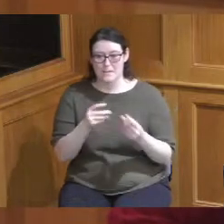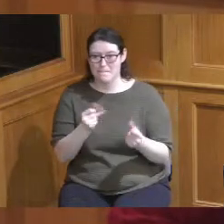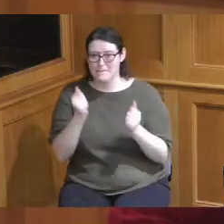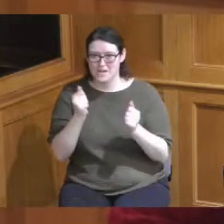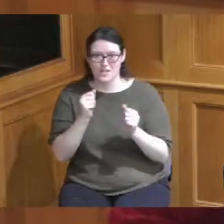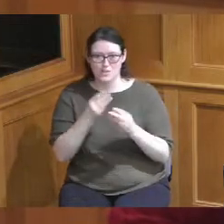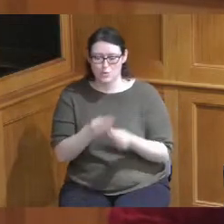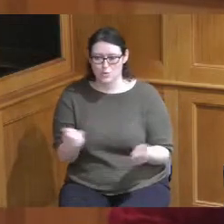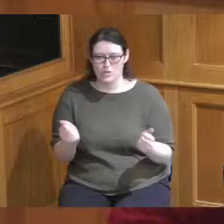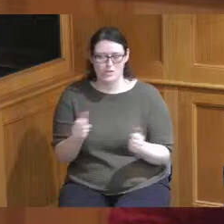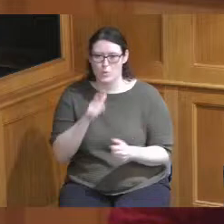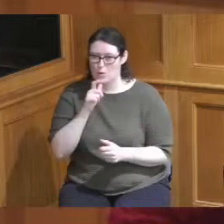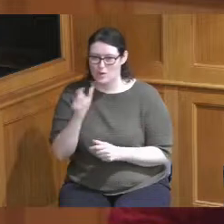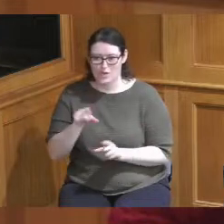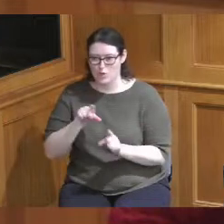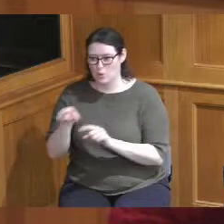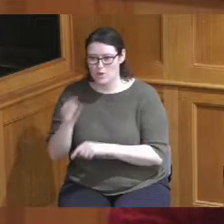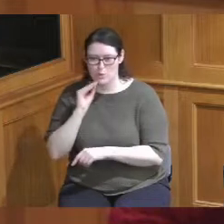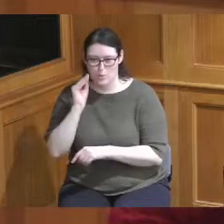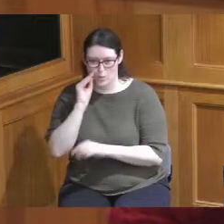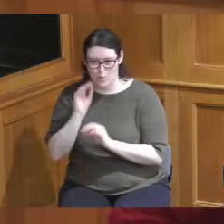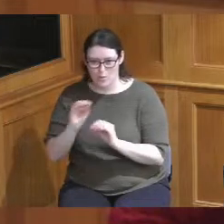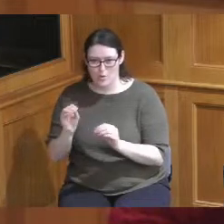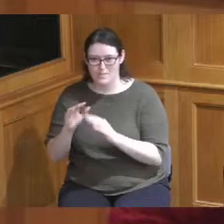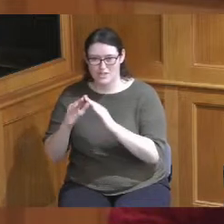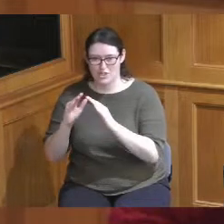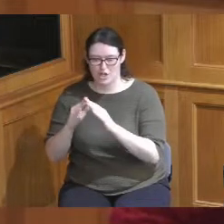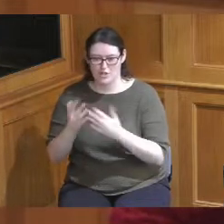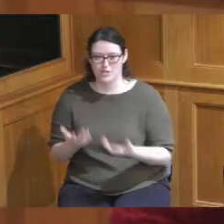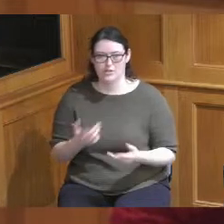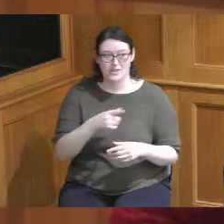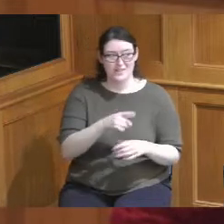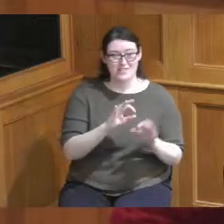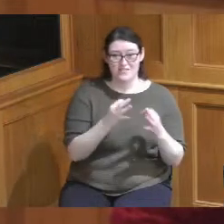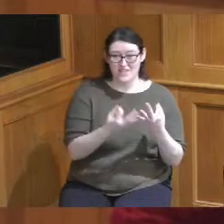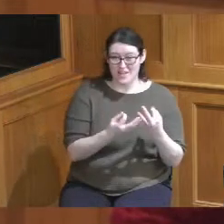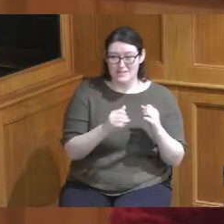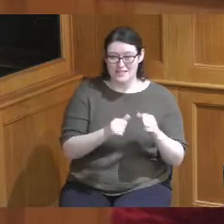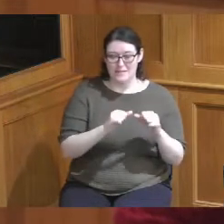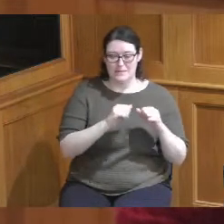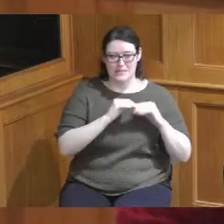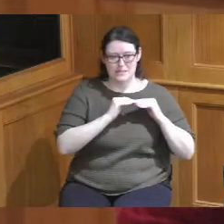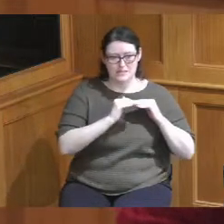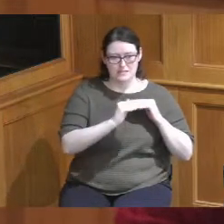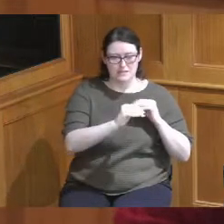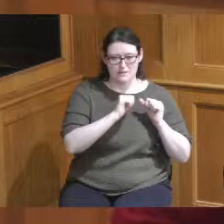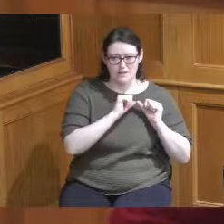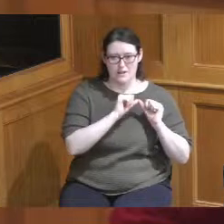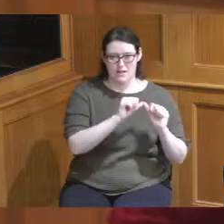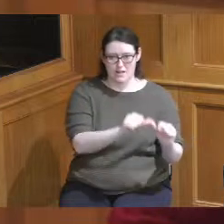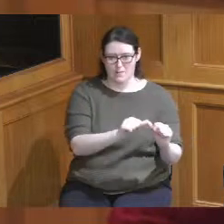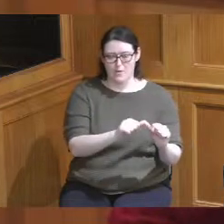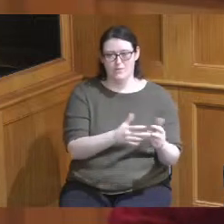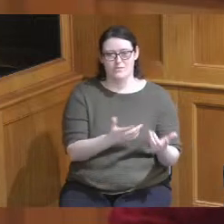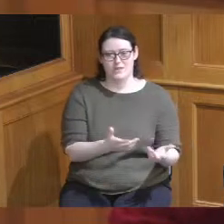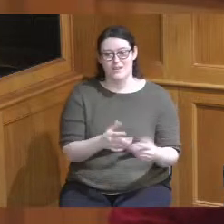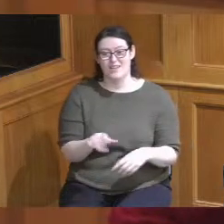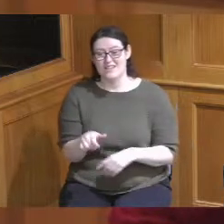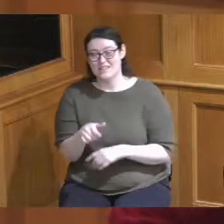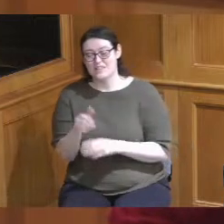This approach is a lifeline for families and individuals, preserving their stability and allowing our shelters to focus on those with no